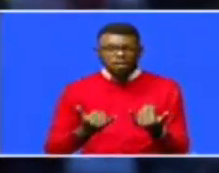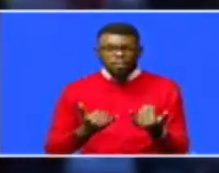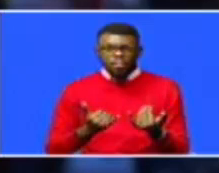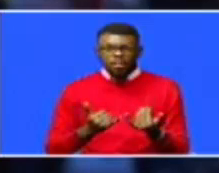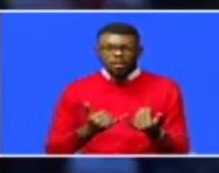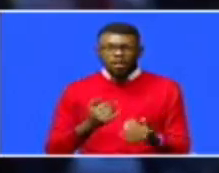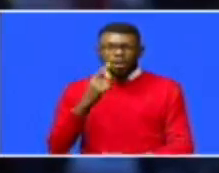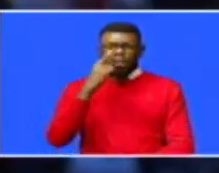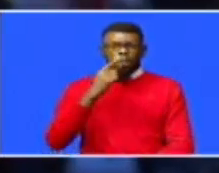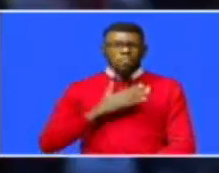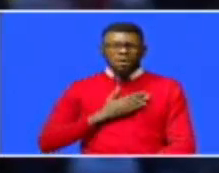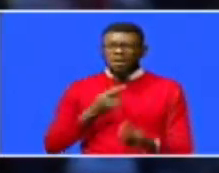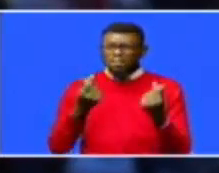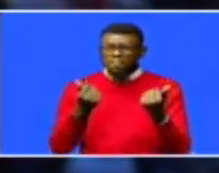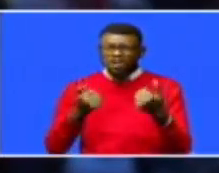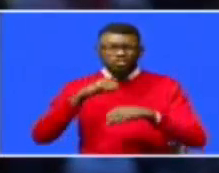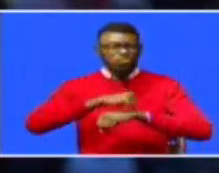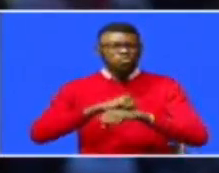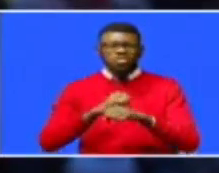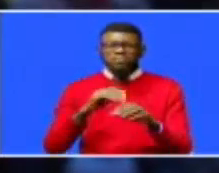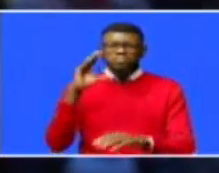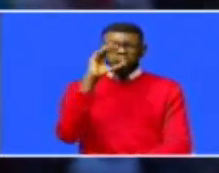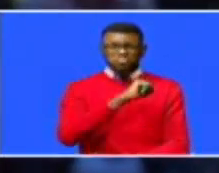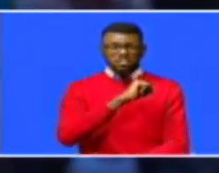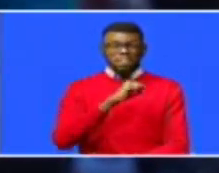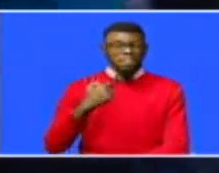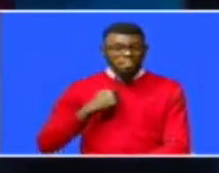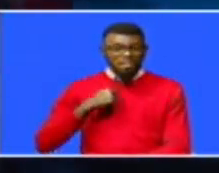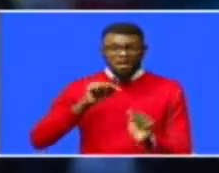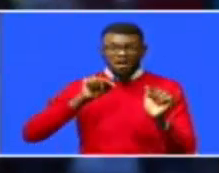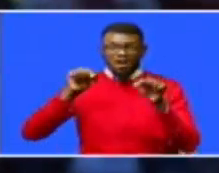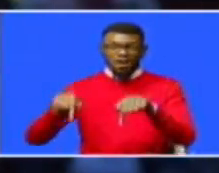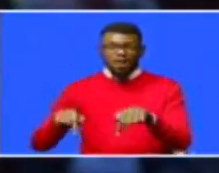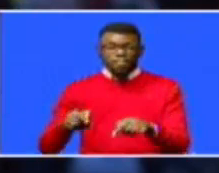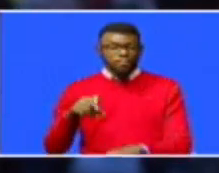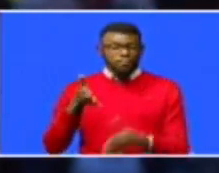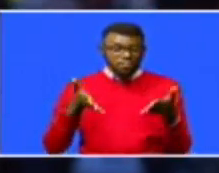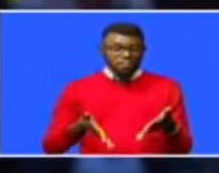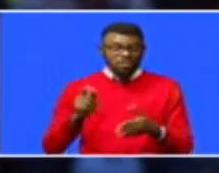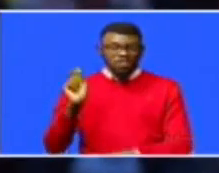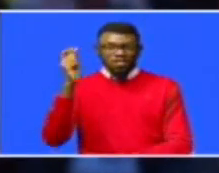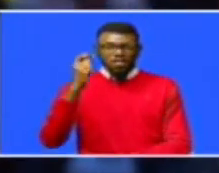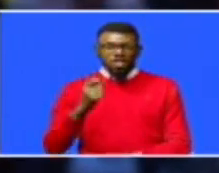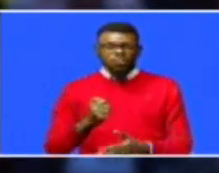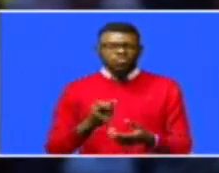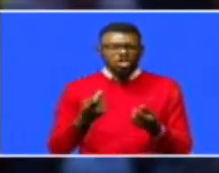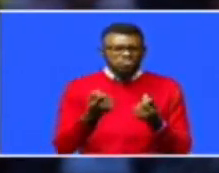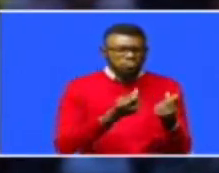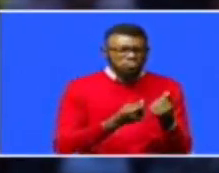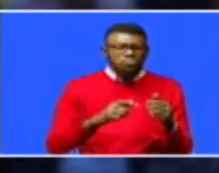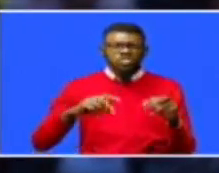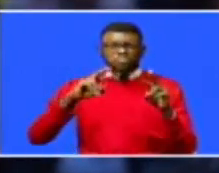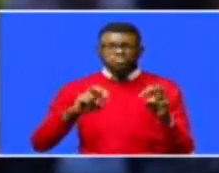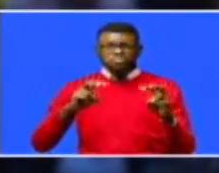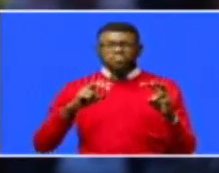kwetu nilikosa pesa kwenda shule. Sasa nikakuja huku Kenya kujitafutia yani maisha.